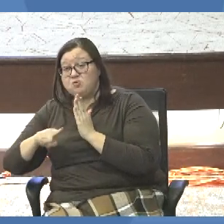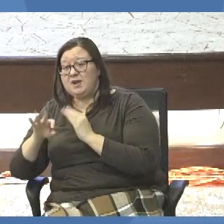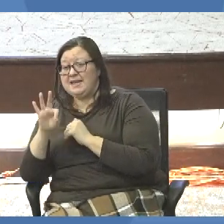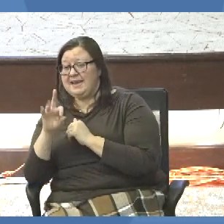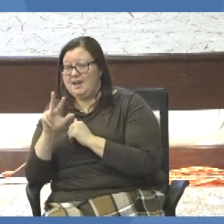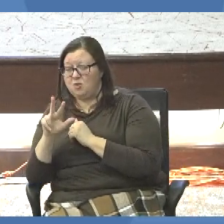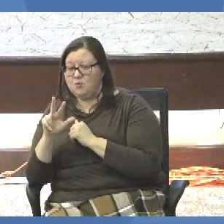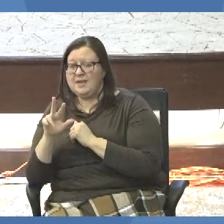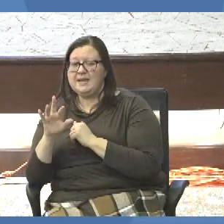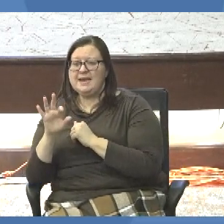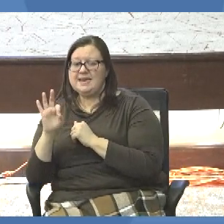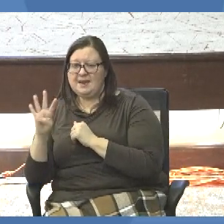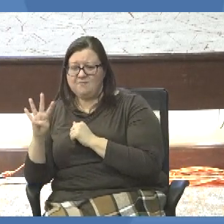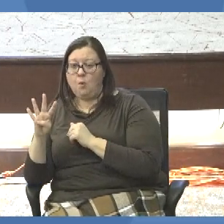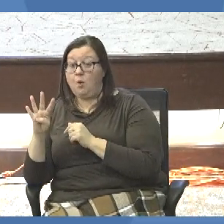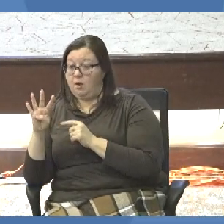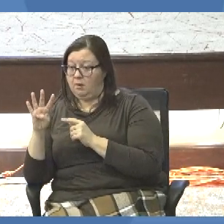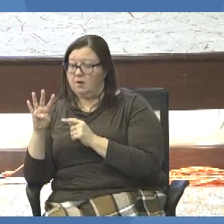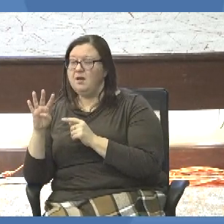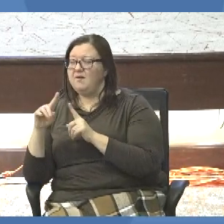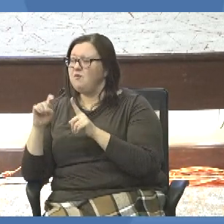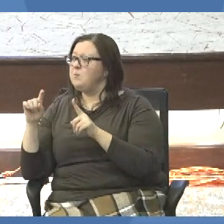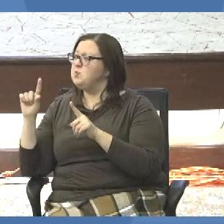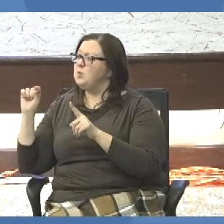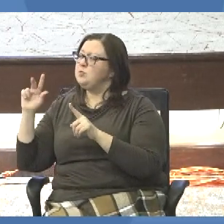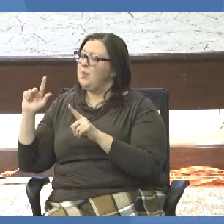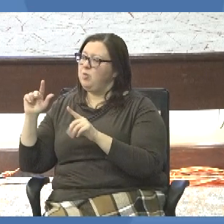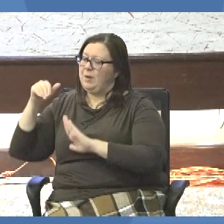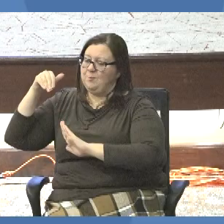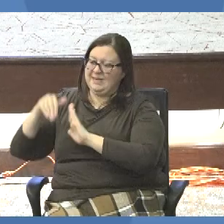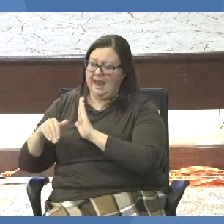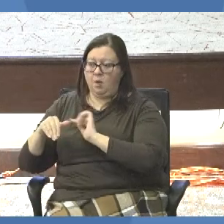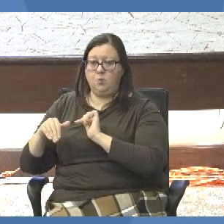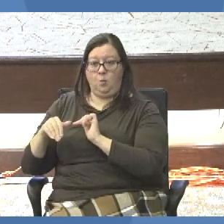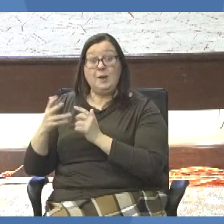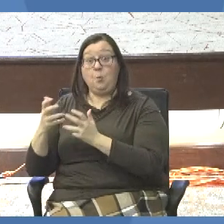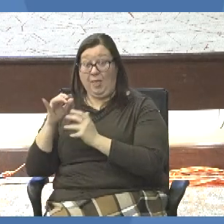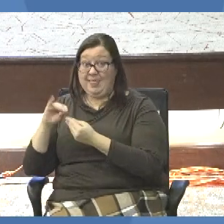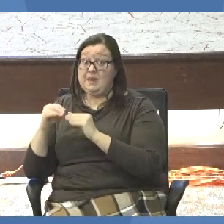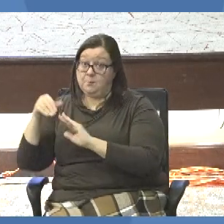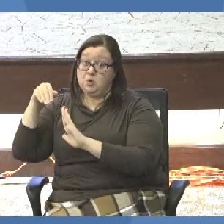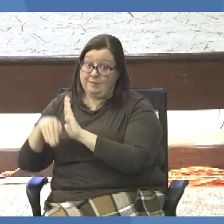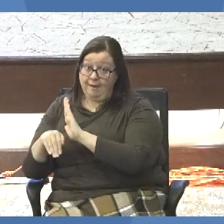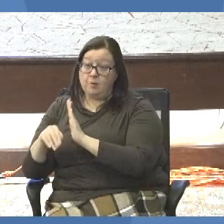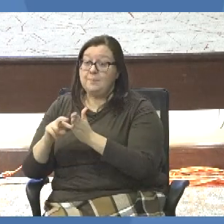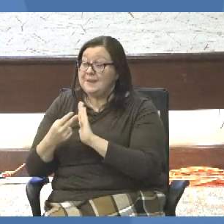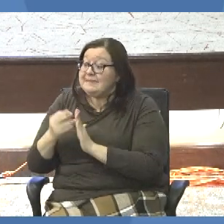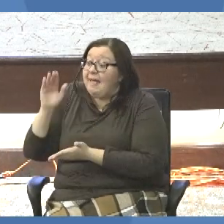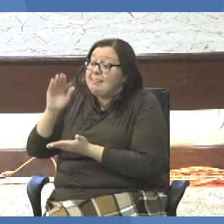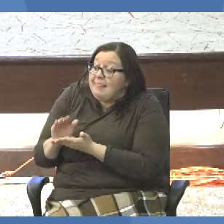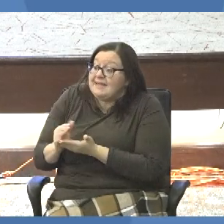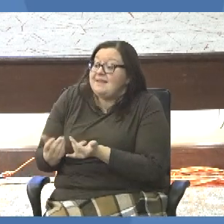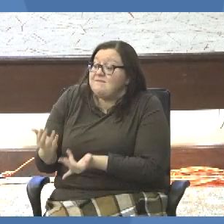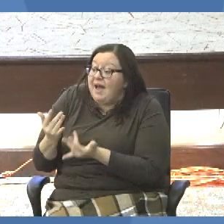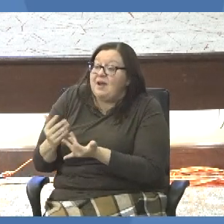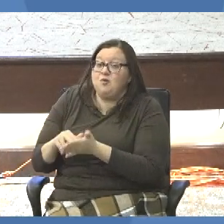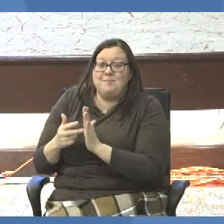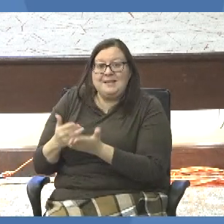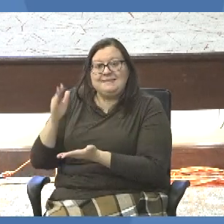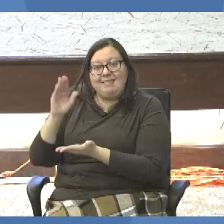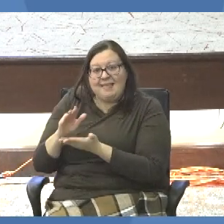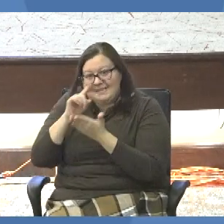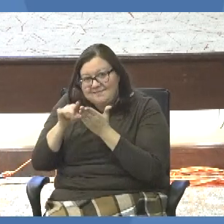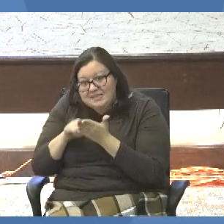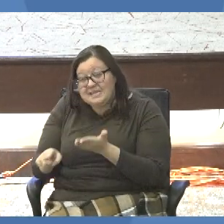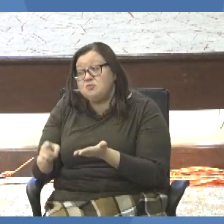94 in 2024, down from 2023. This is a metric we want to be down. Less fires mean less fire investigations, so that's actually a